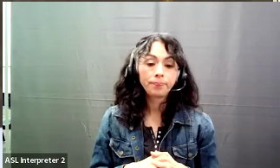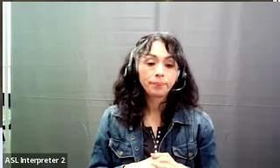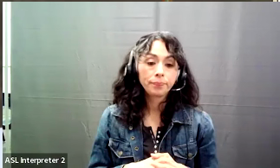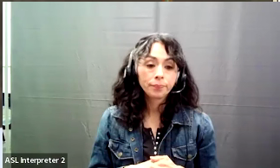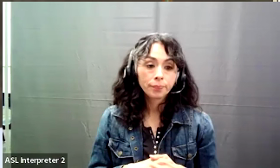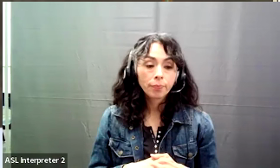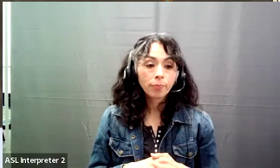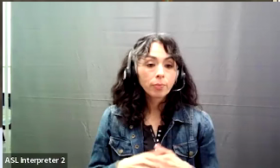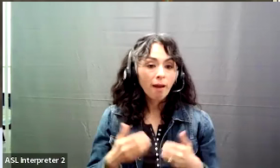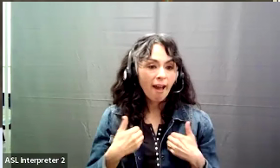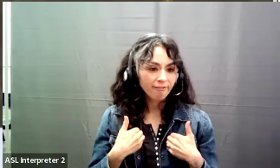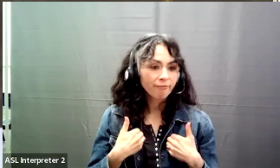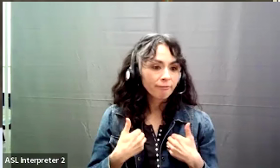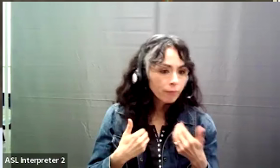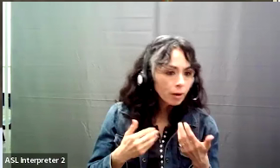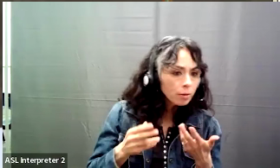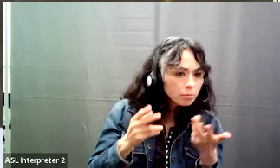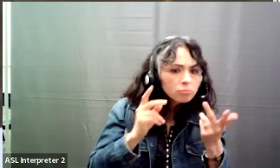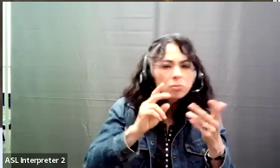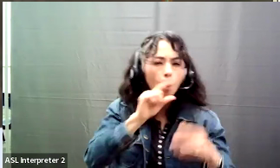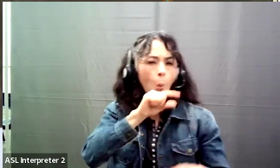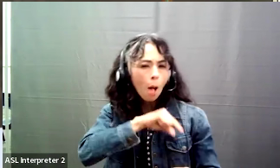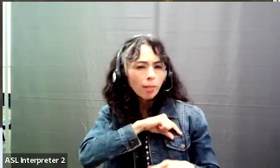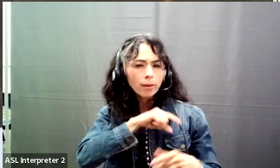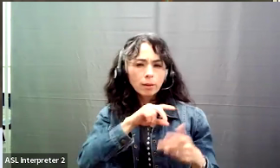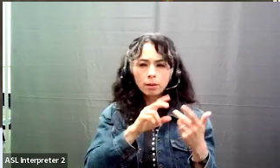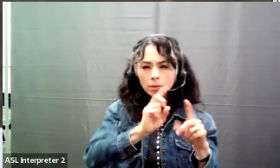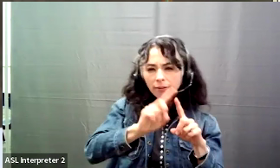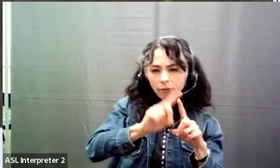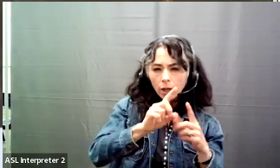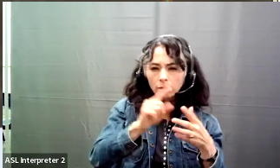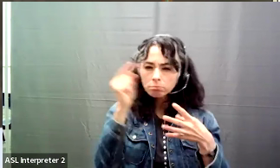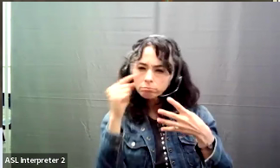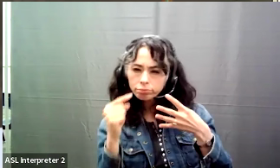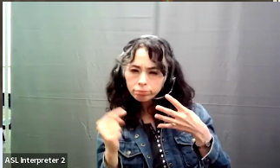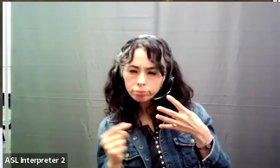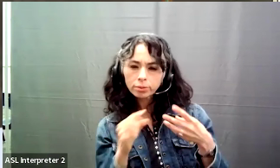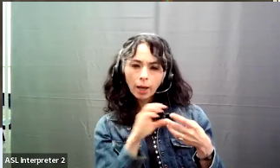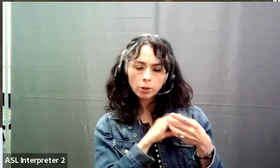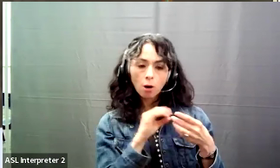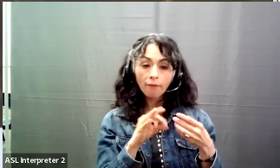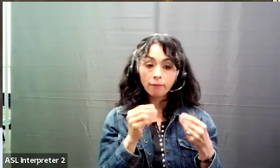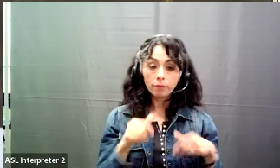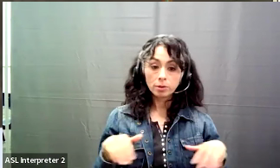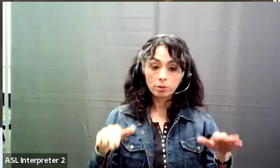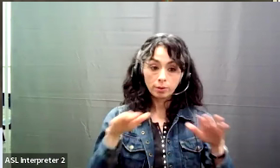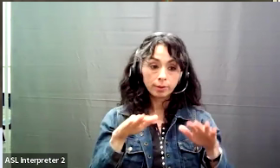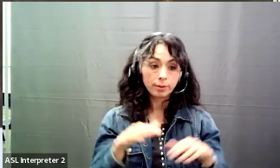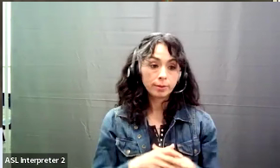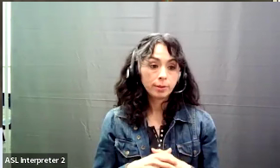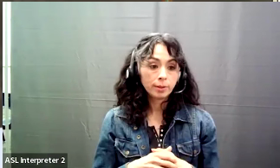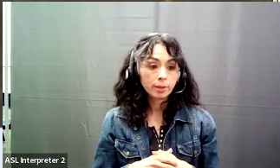quality and the characteristics, physical, chemical, of the soil.